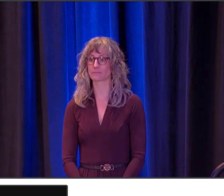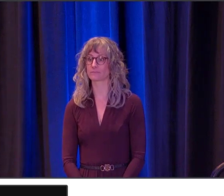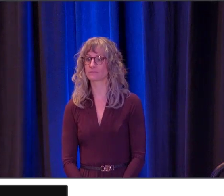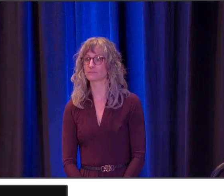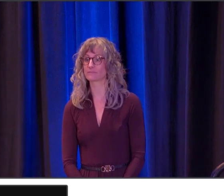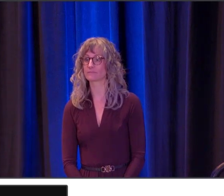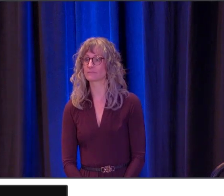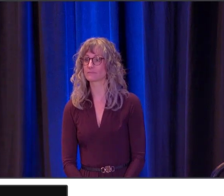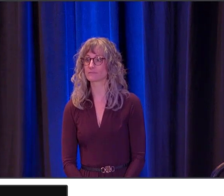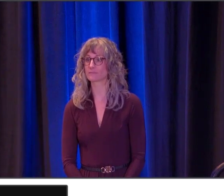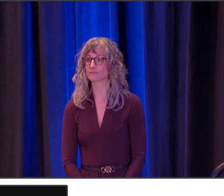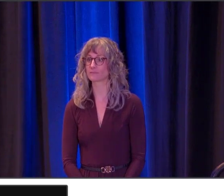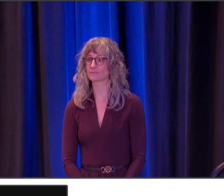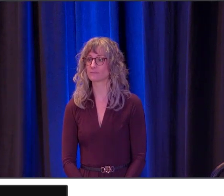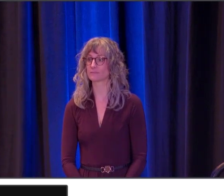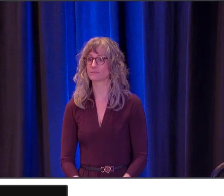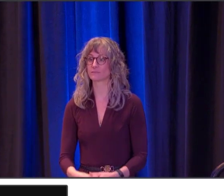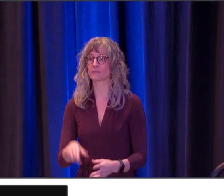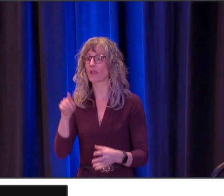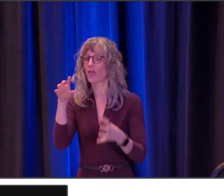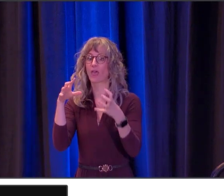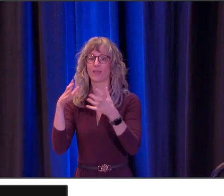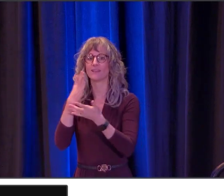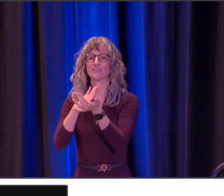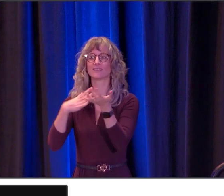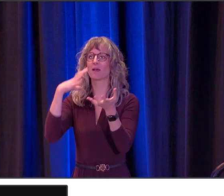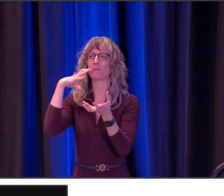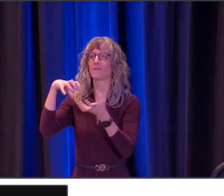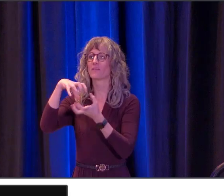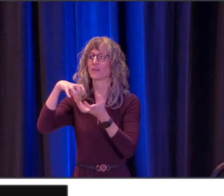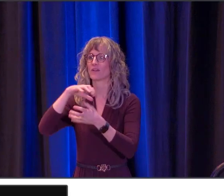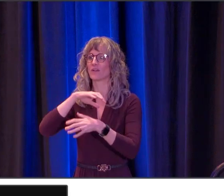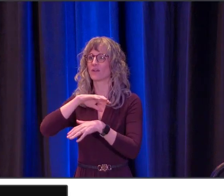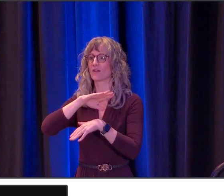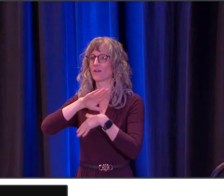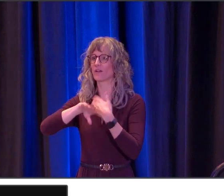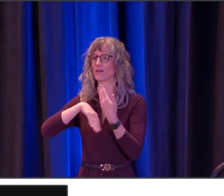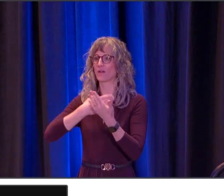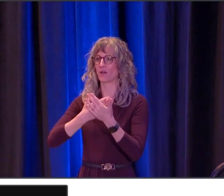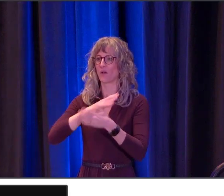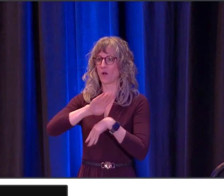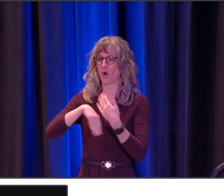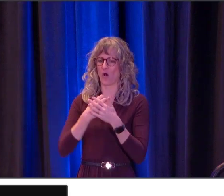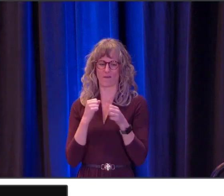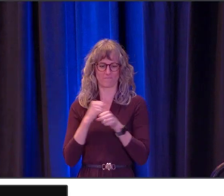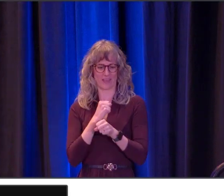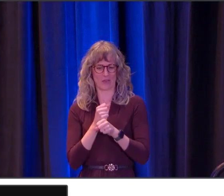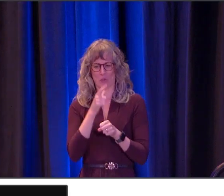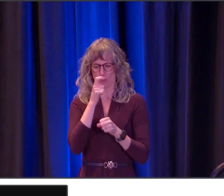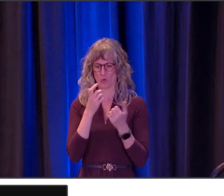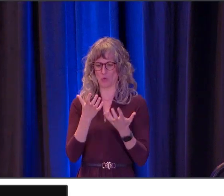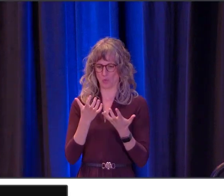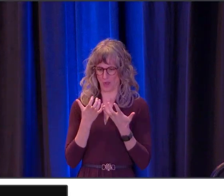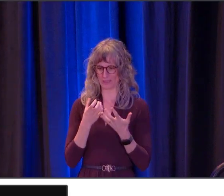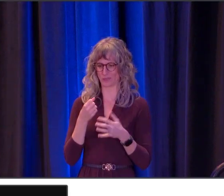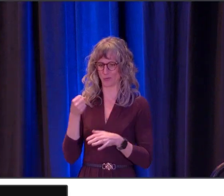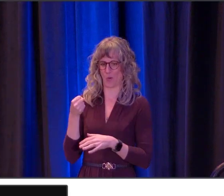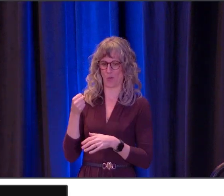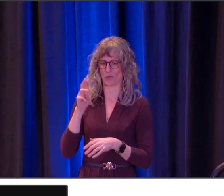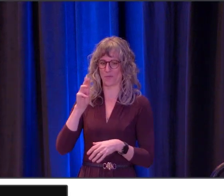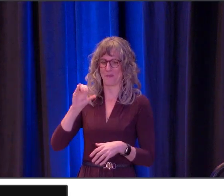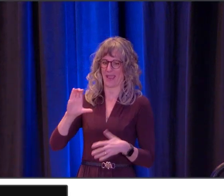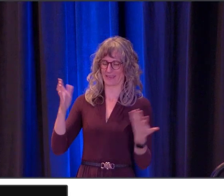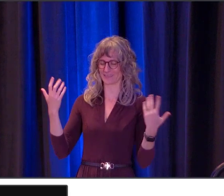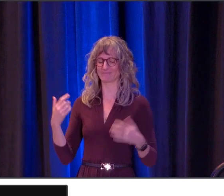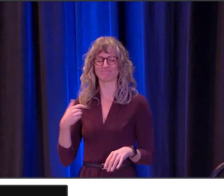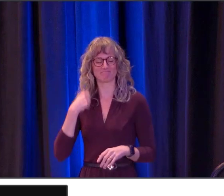Wanted the mic. I said you need a mic. Oh, We're all fighting over being the mic runner. hey, I appreciate